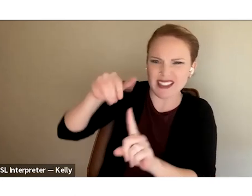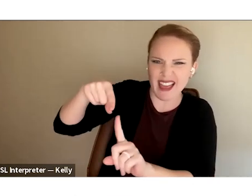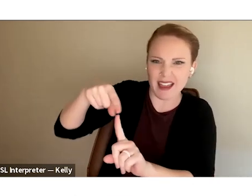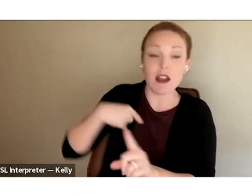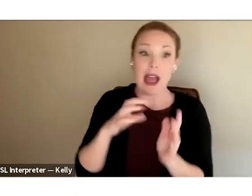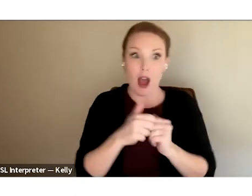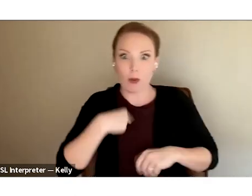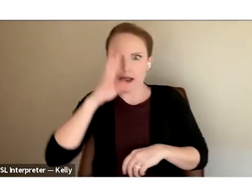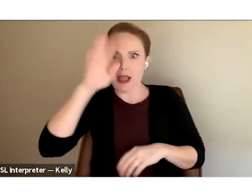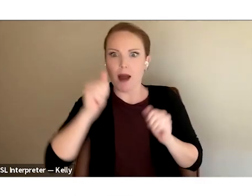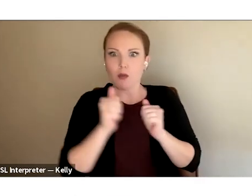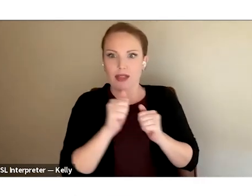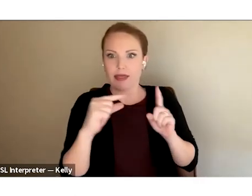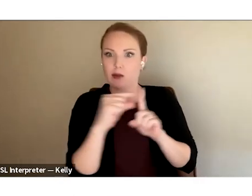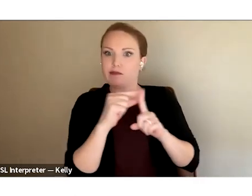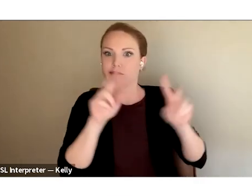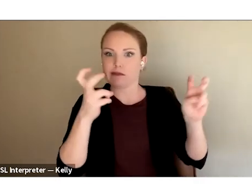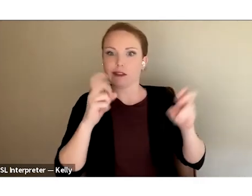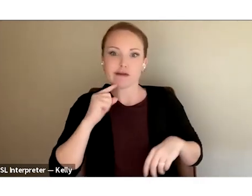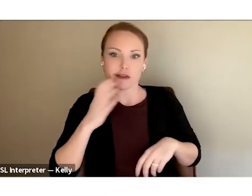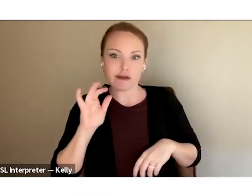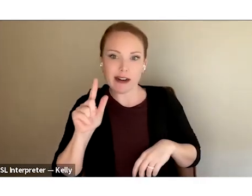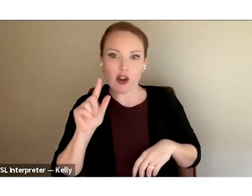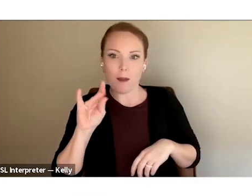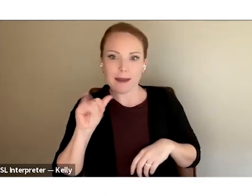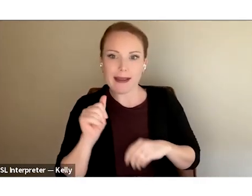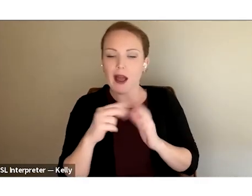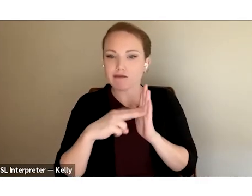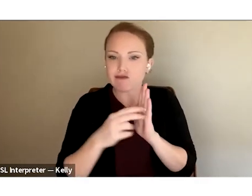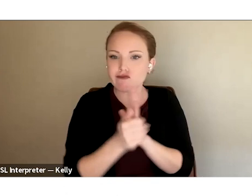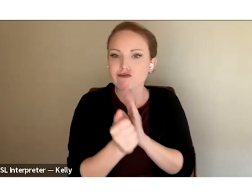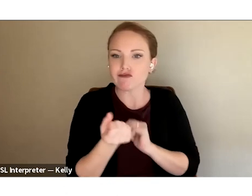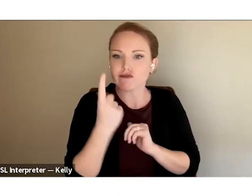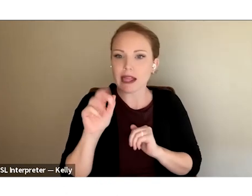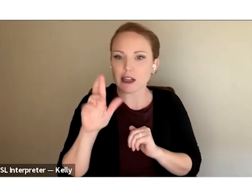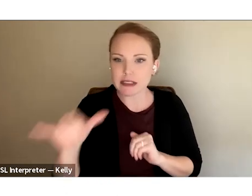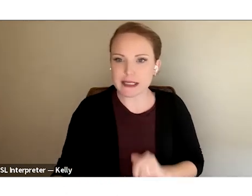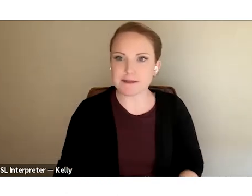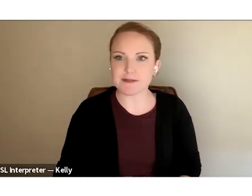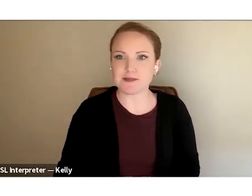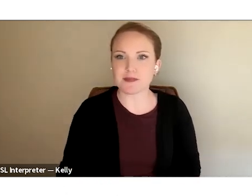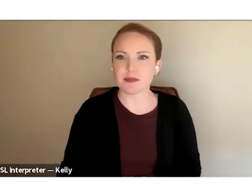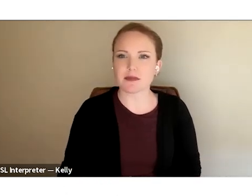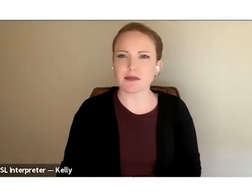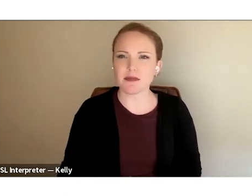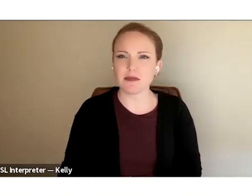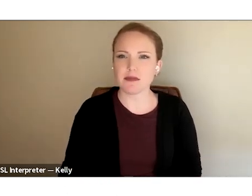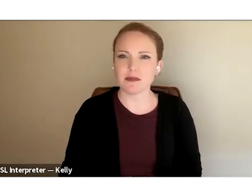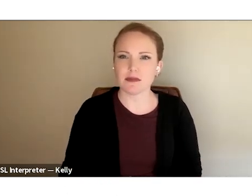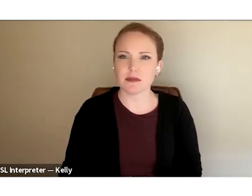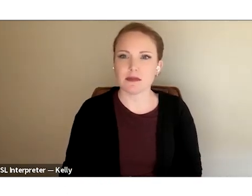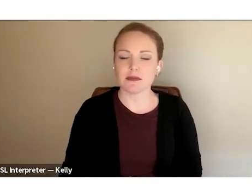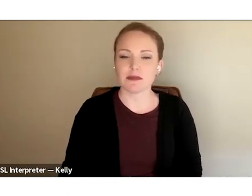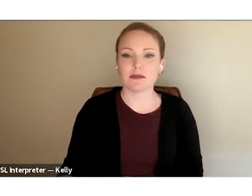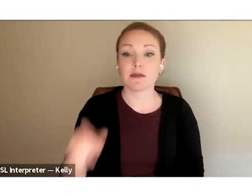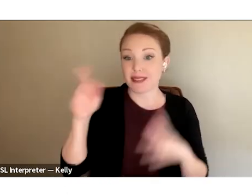media literacy. I think we'll go into that in a second. And it was mostly actually education